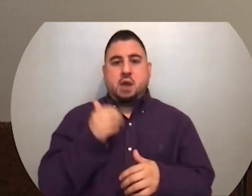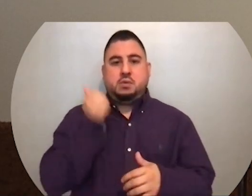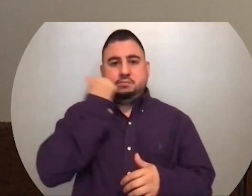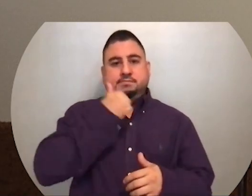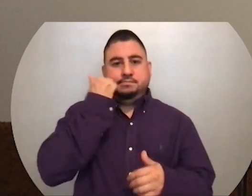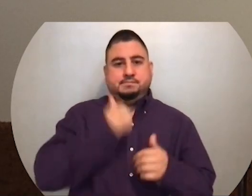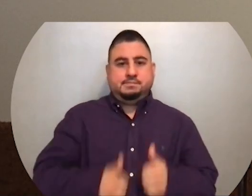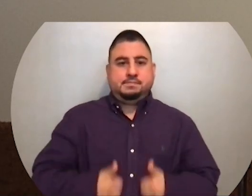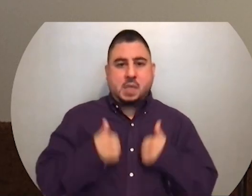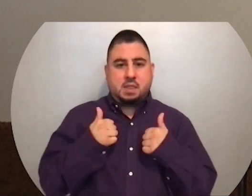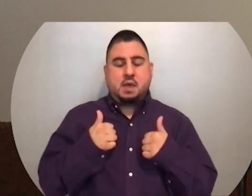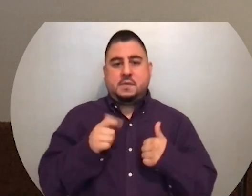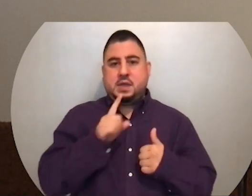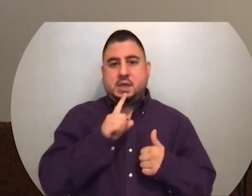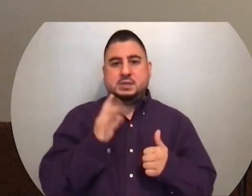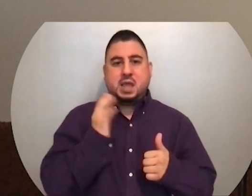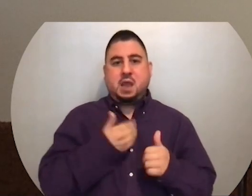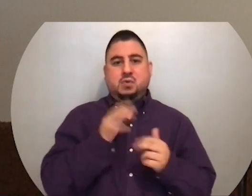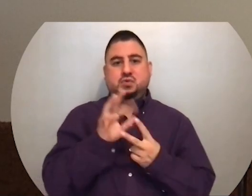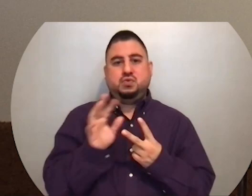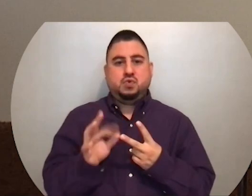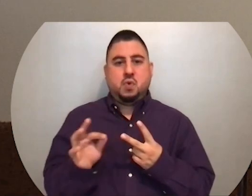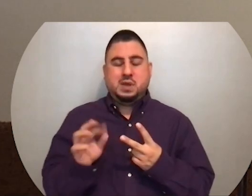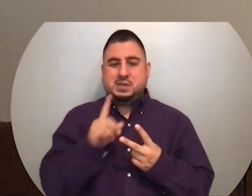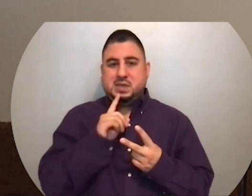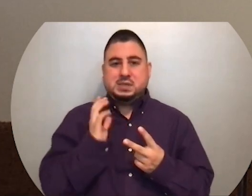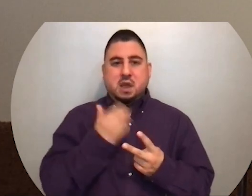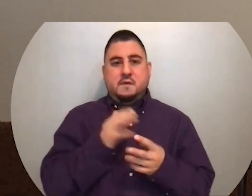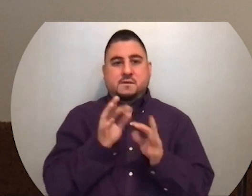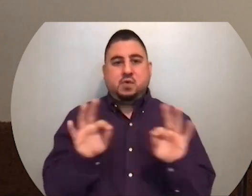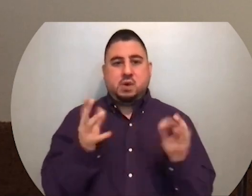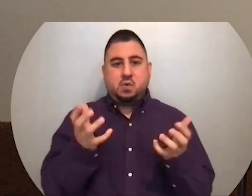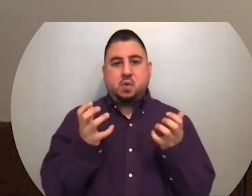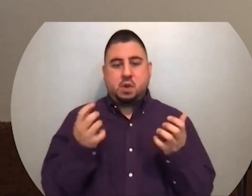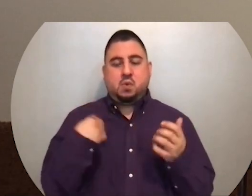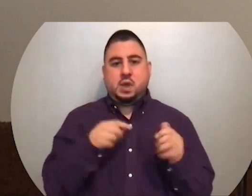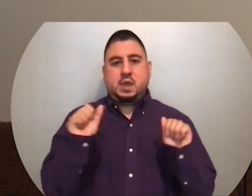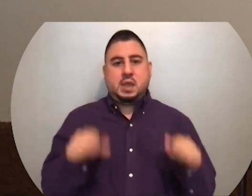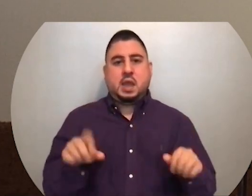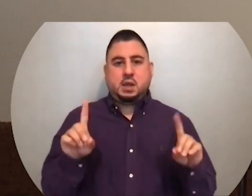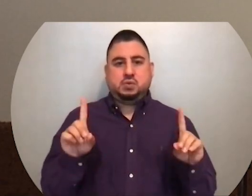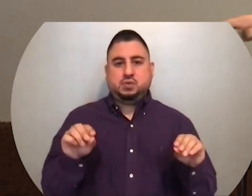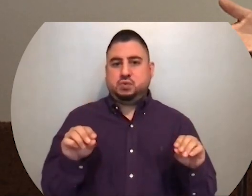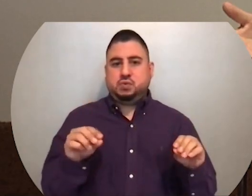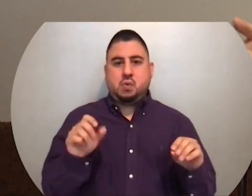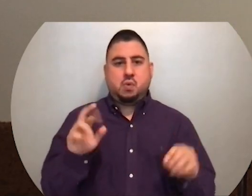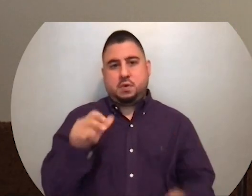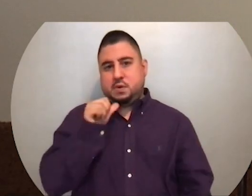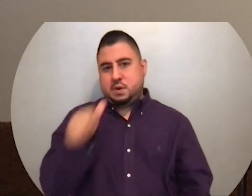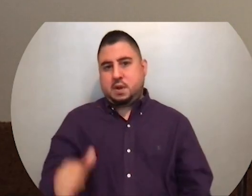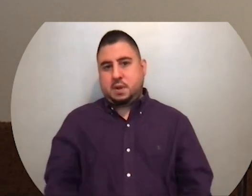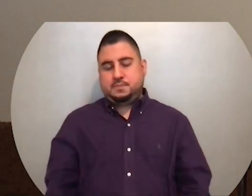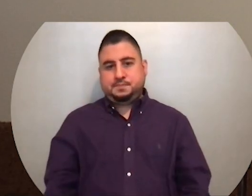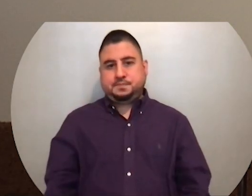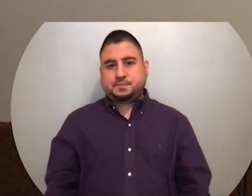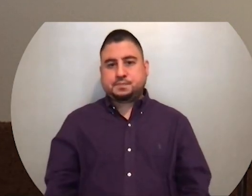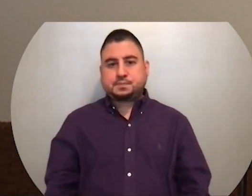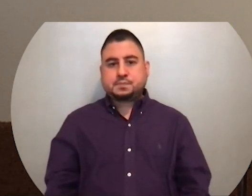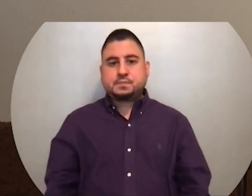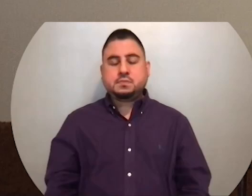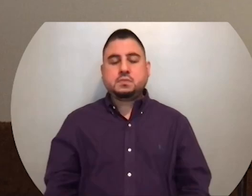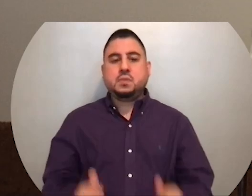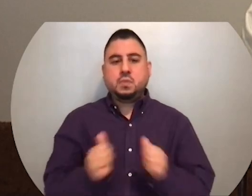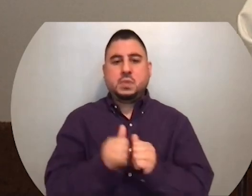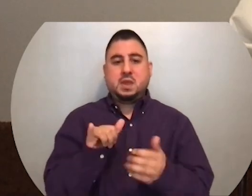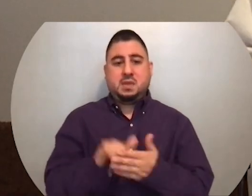lives is our choice. It's our free will. We can do or not. And